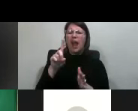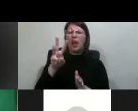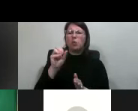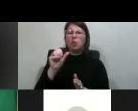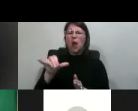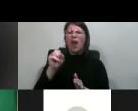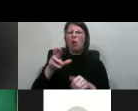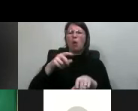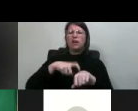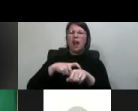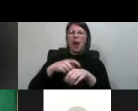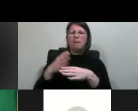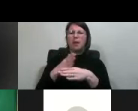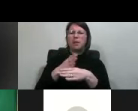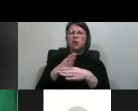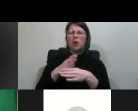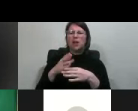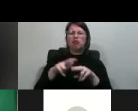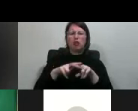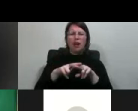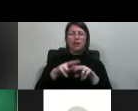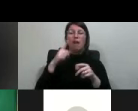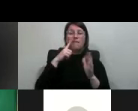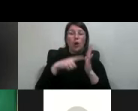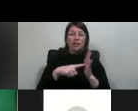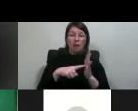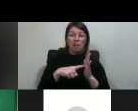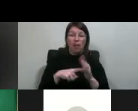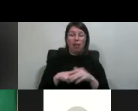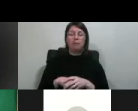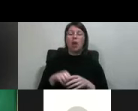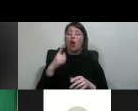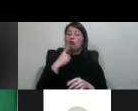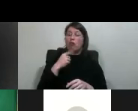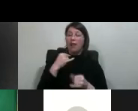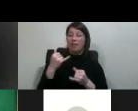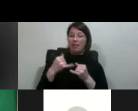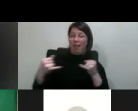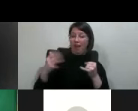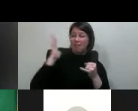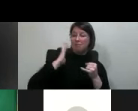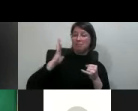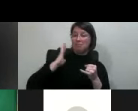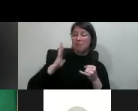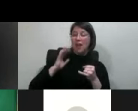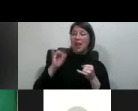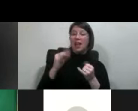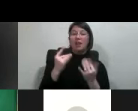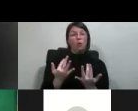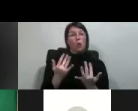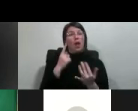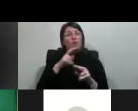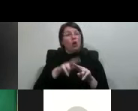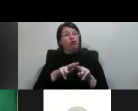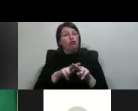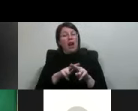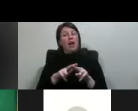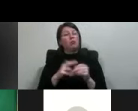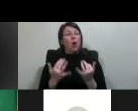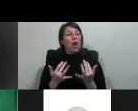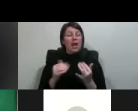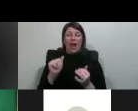trains. So for example, on the red line, previously, if you were waiting for a train on the branches, whether